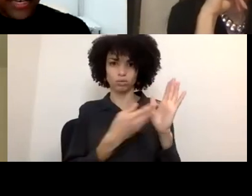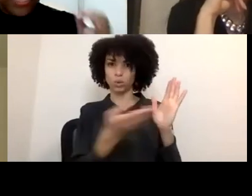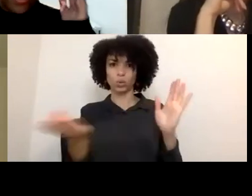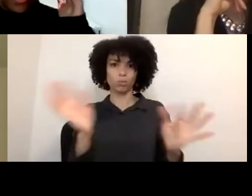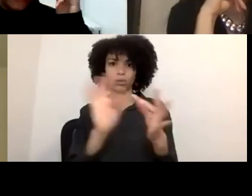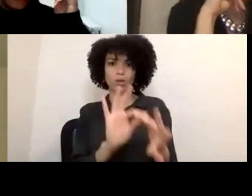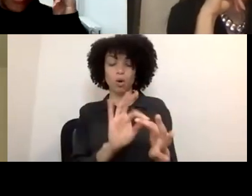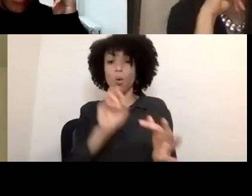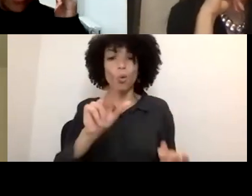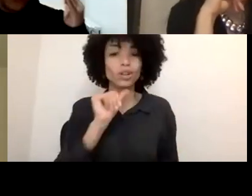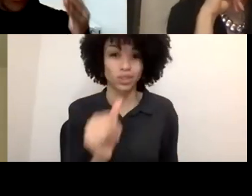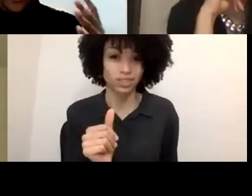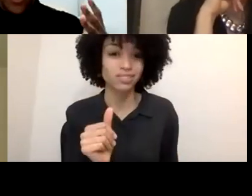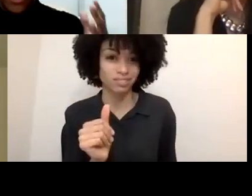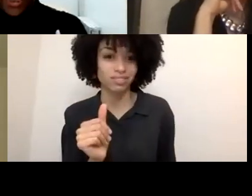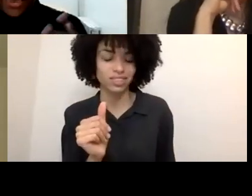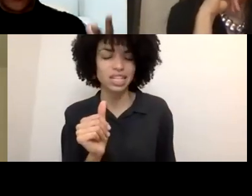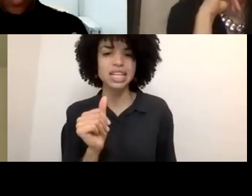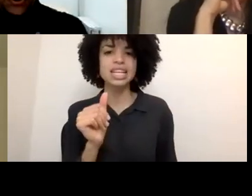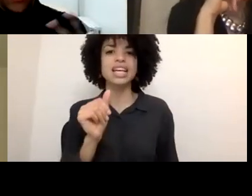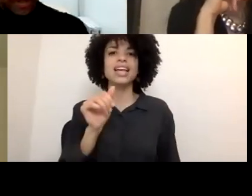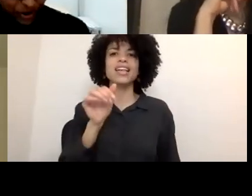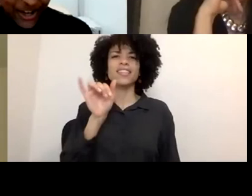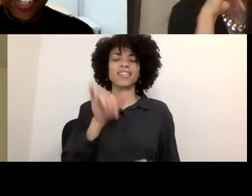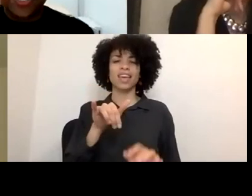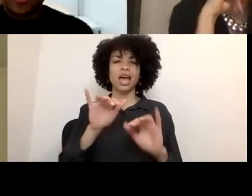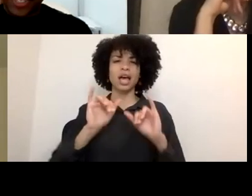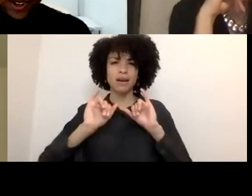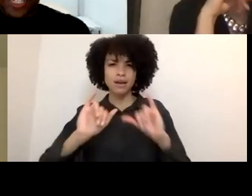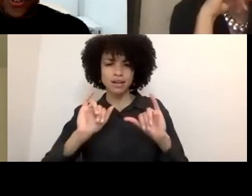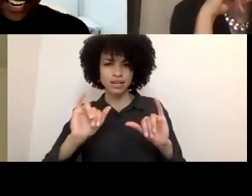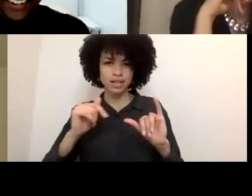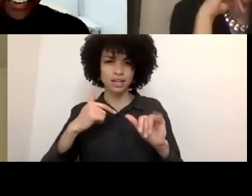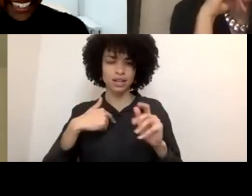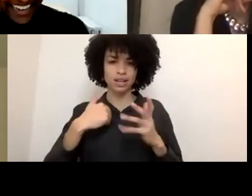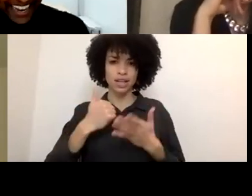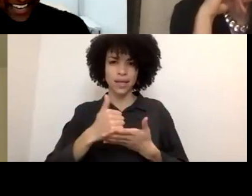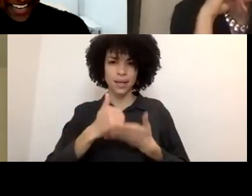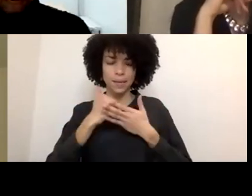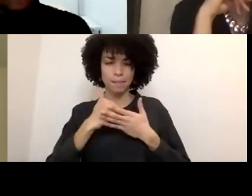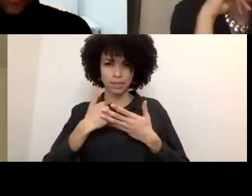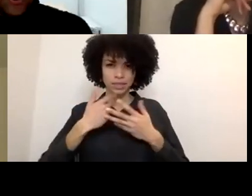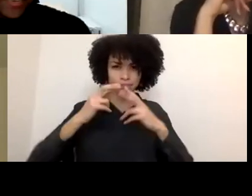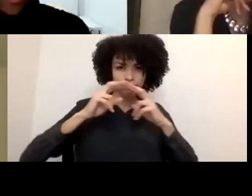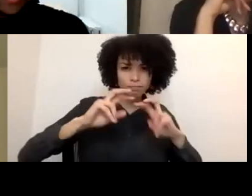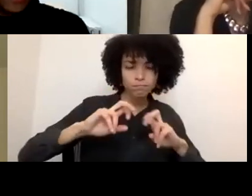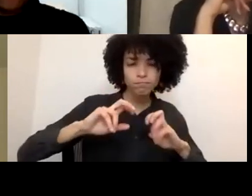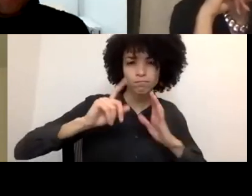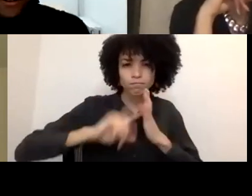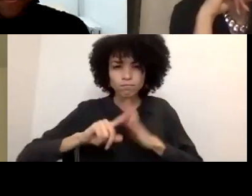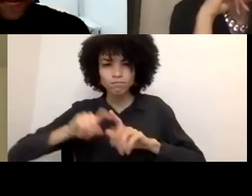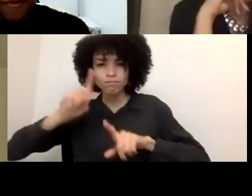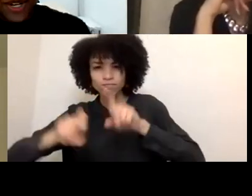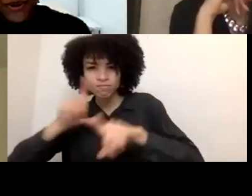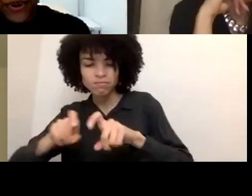doesn't. And I think that's kind of where I started to ask, the bigger questions and really started to interrogate, all the things that I loved